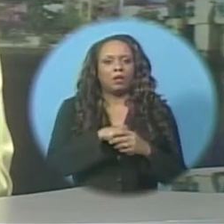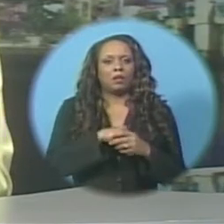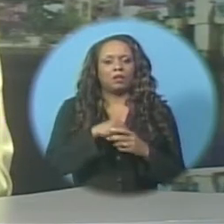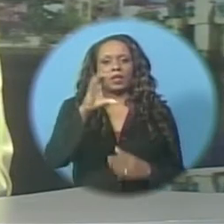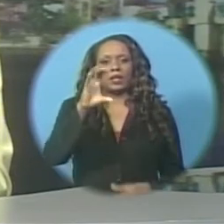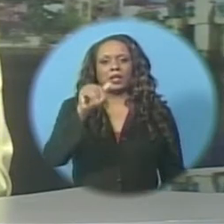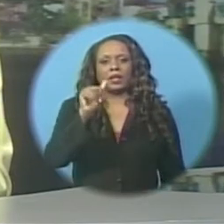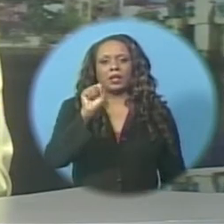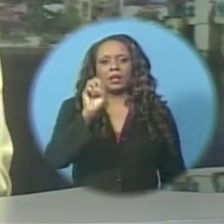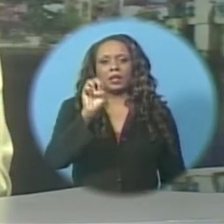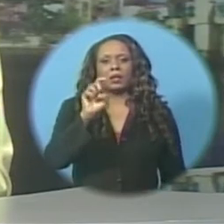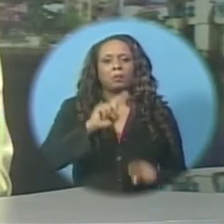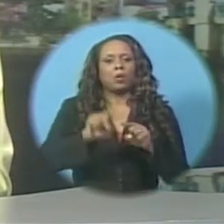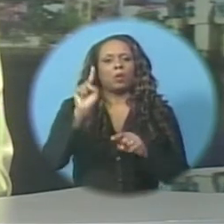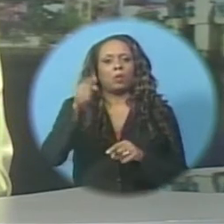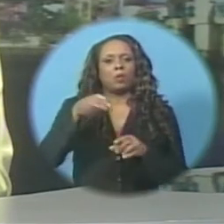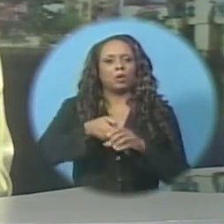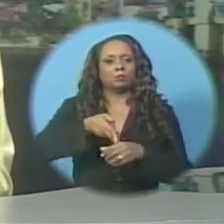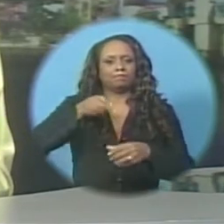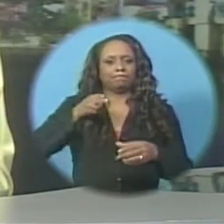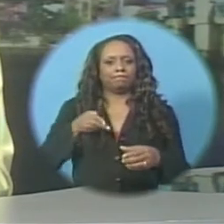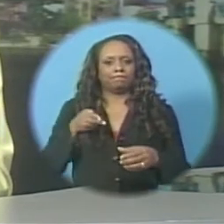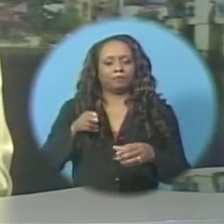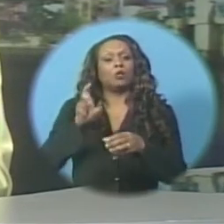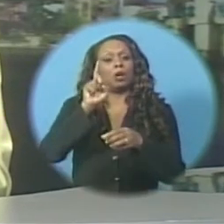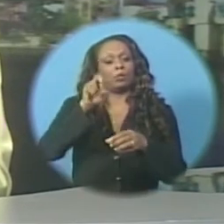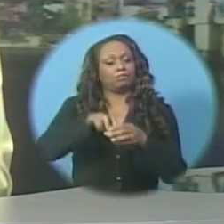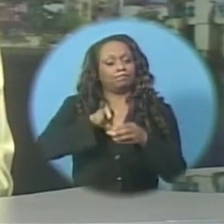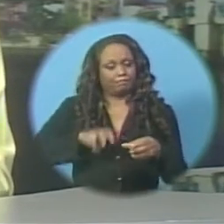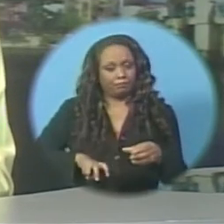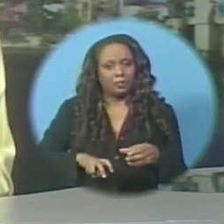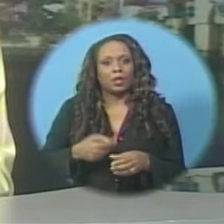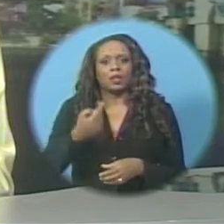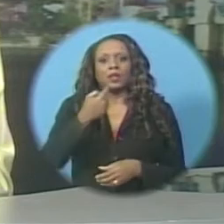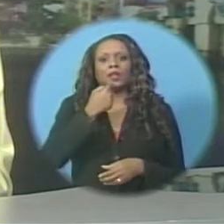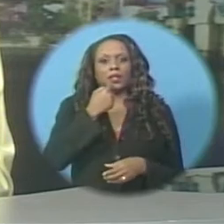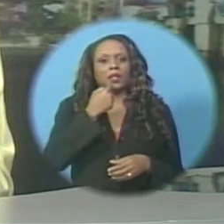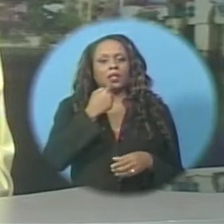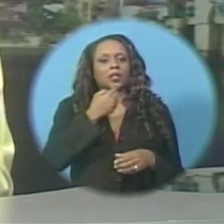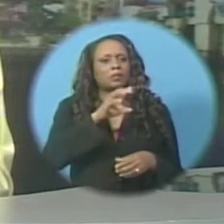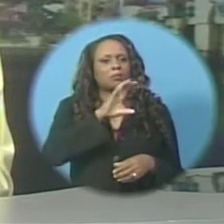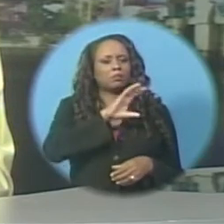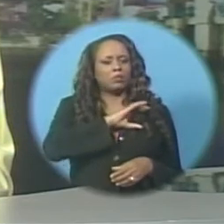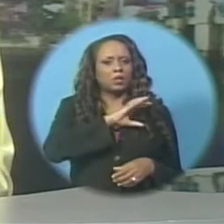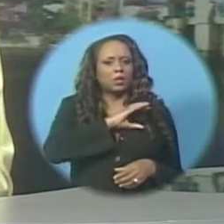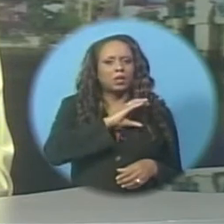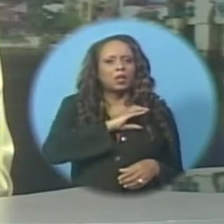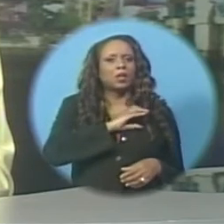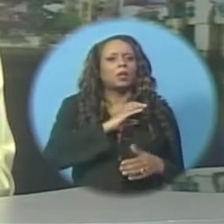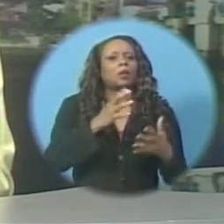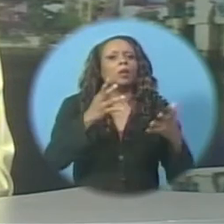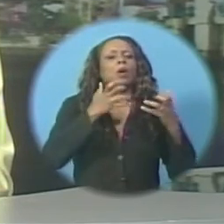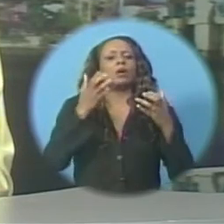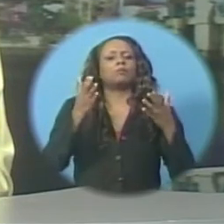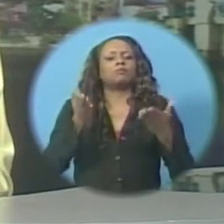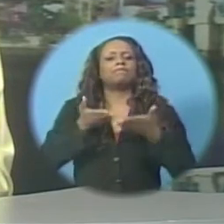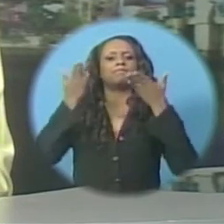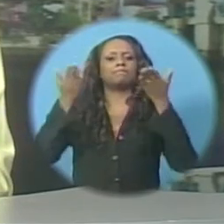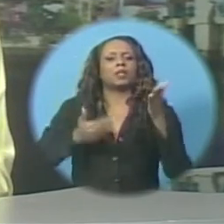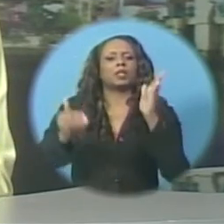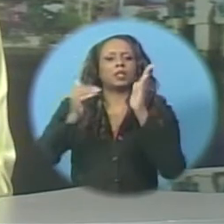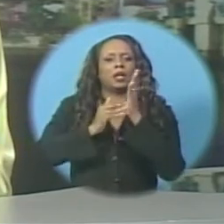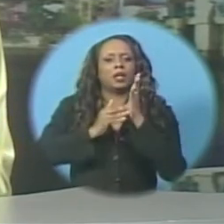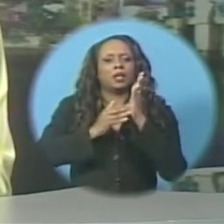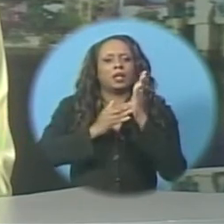had withdrawn prior to the ruling. Legal sources say the aggrieved officers are likely to appeal the ruling and take the case to